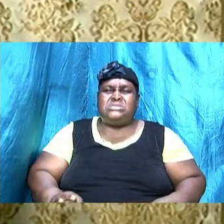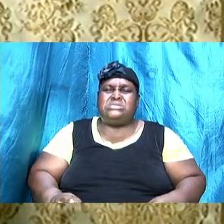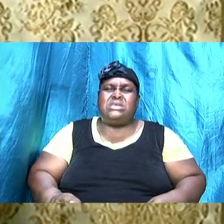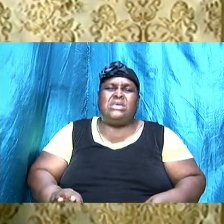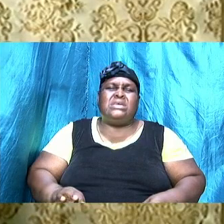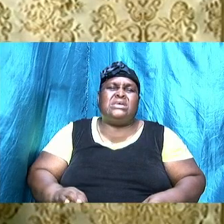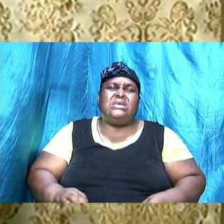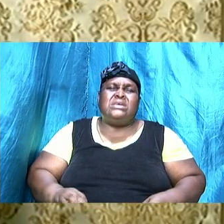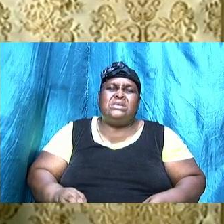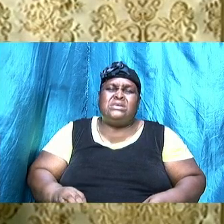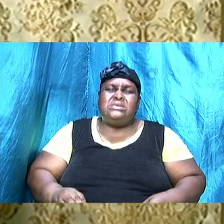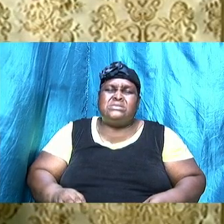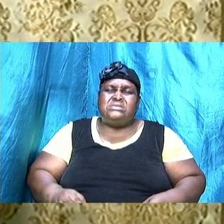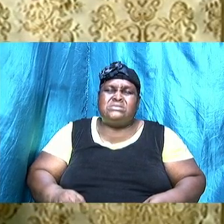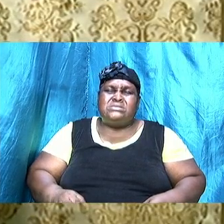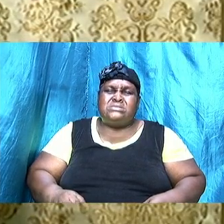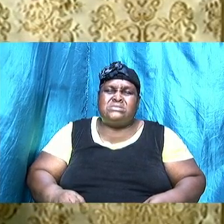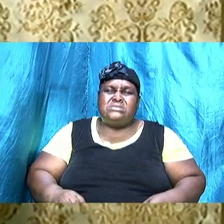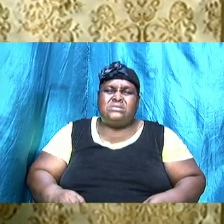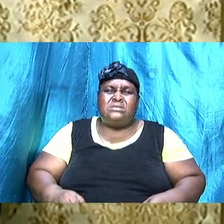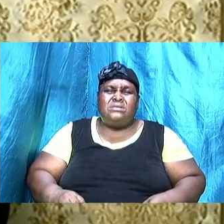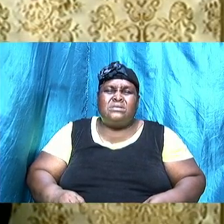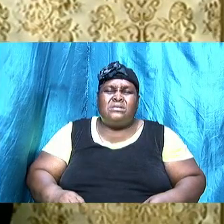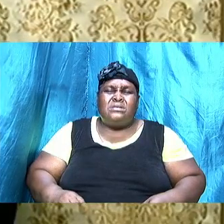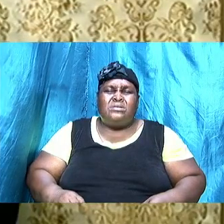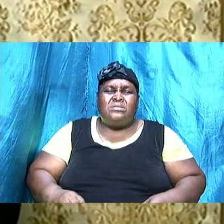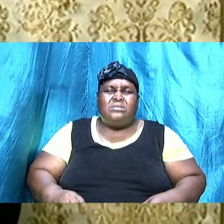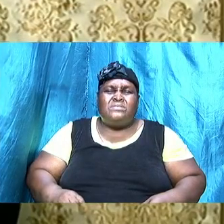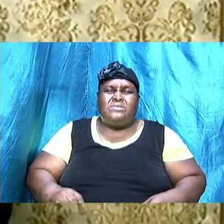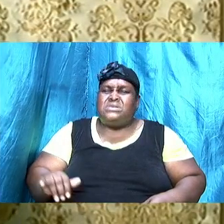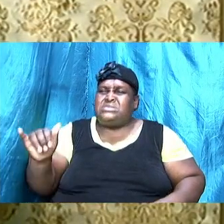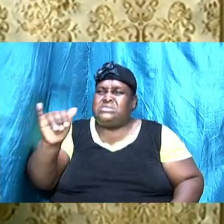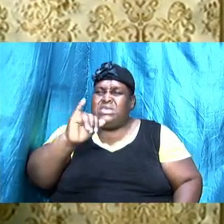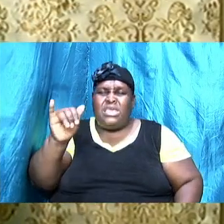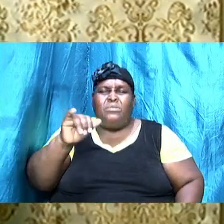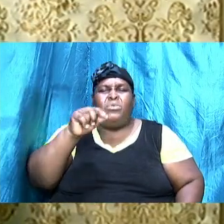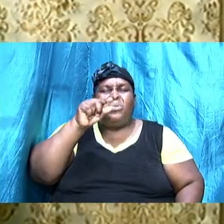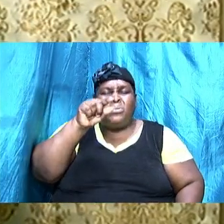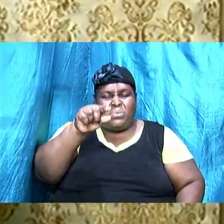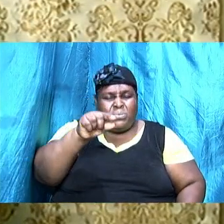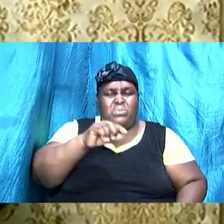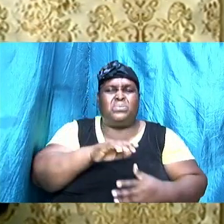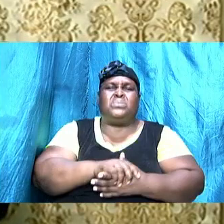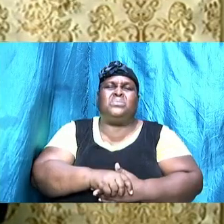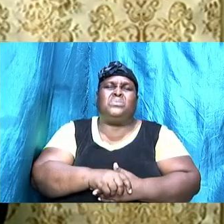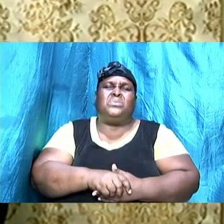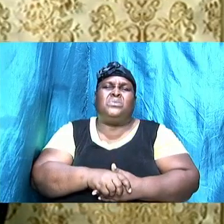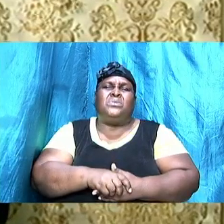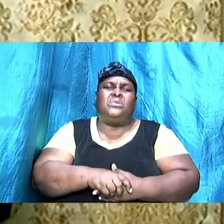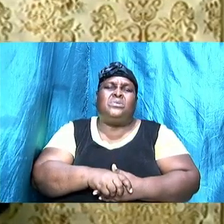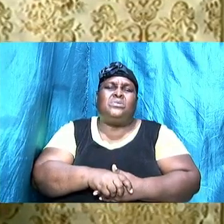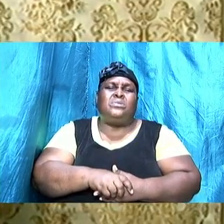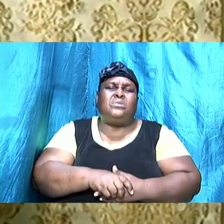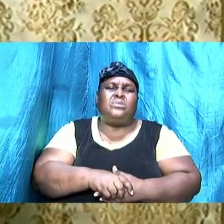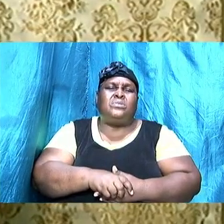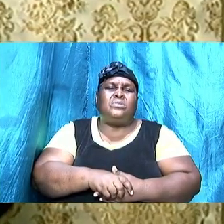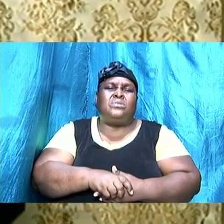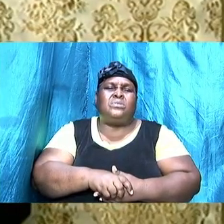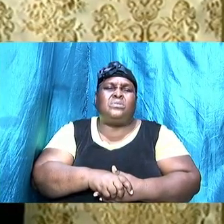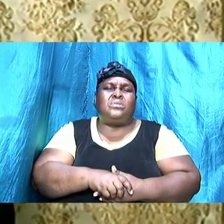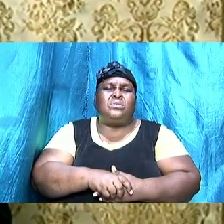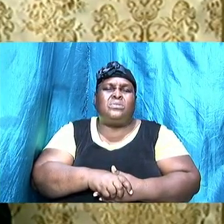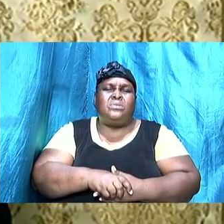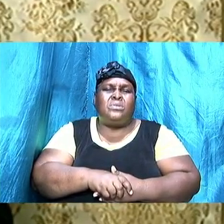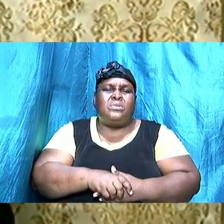yours, wife, or if 90% of it was the wife's and 10% of it was